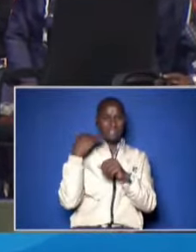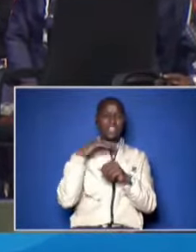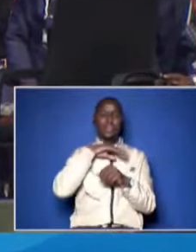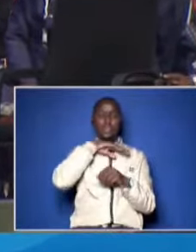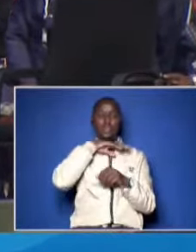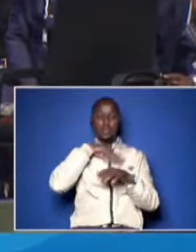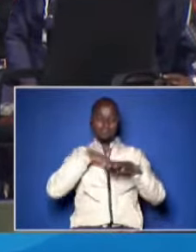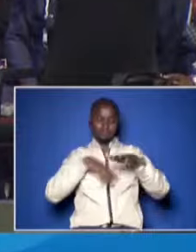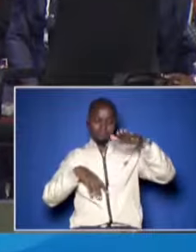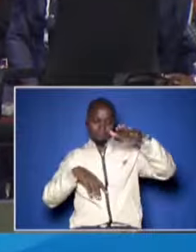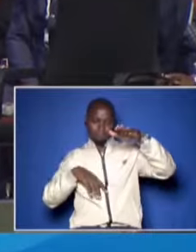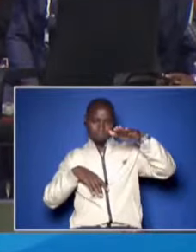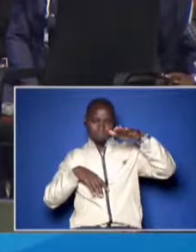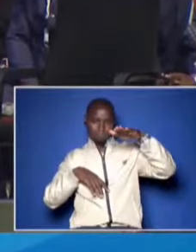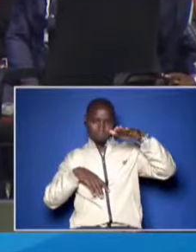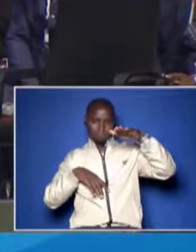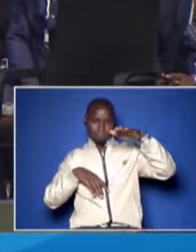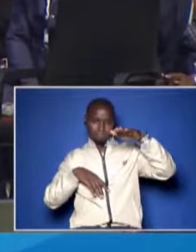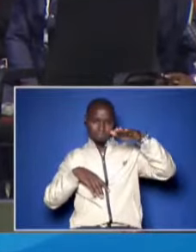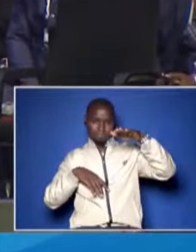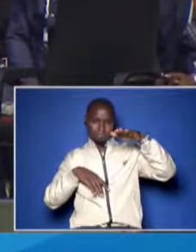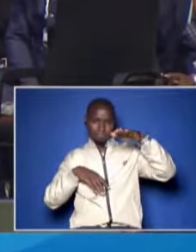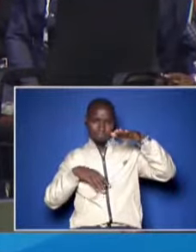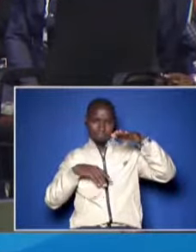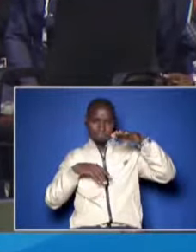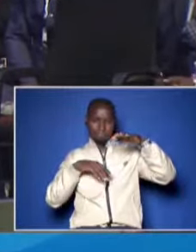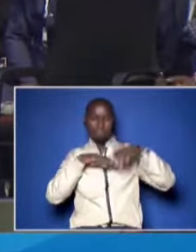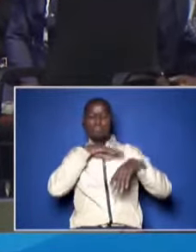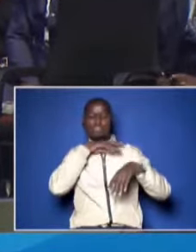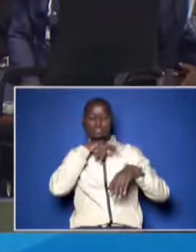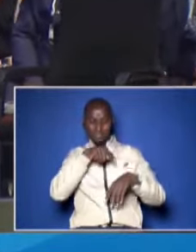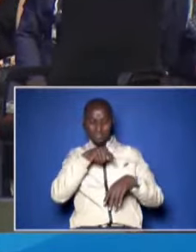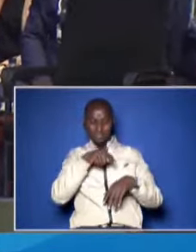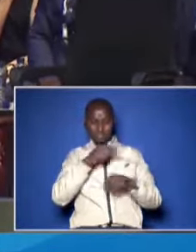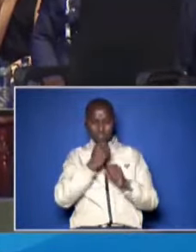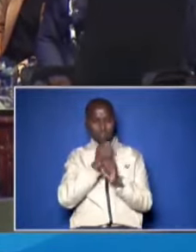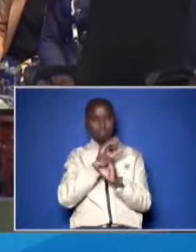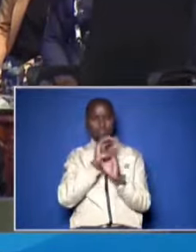day that dog doesn't have to work